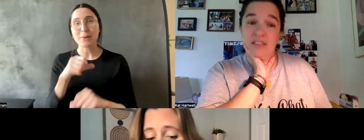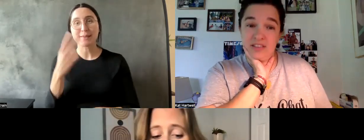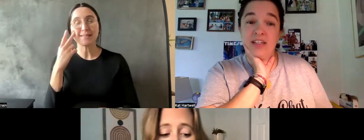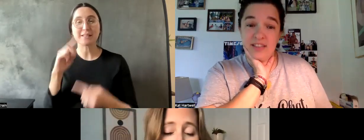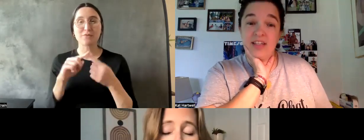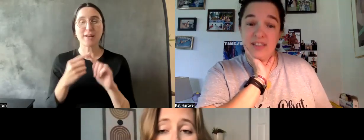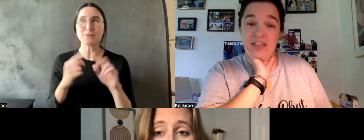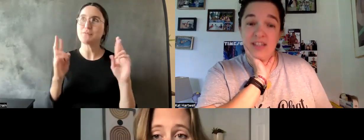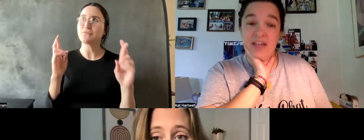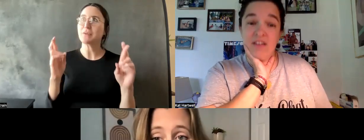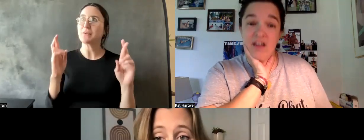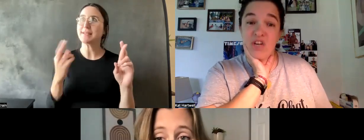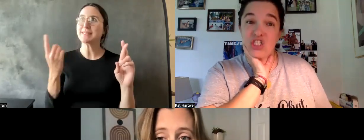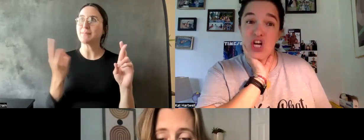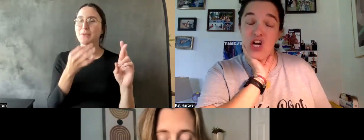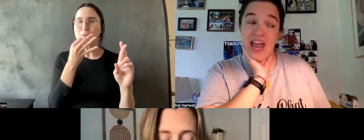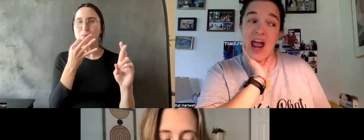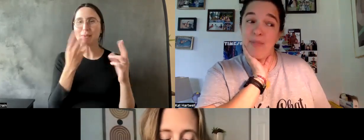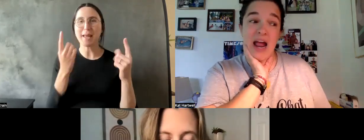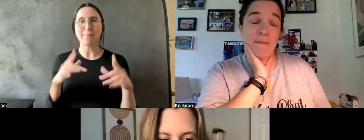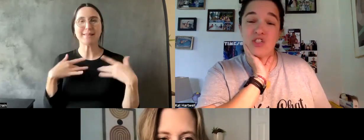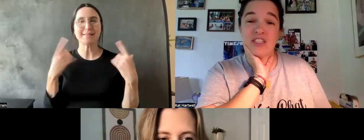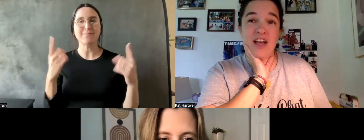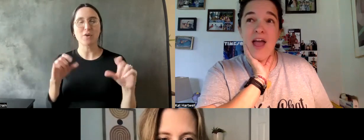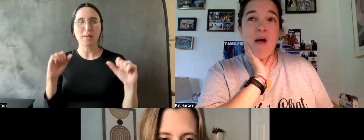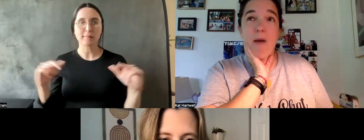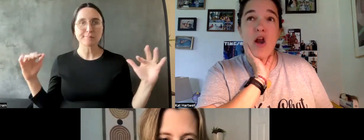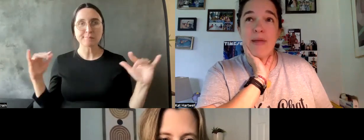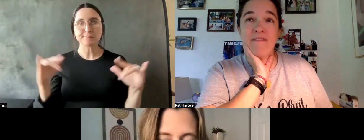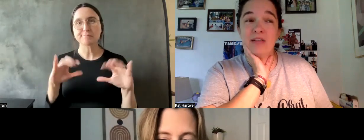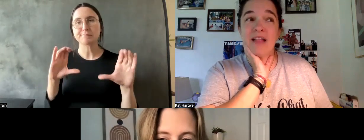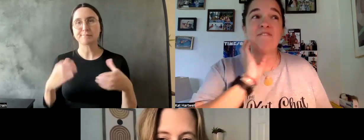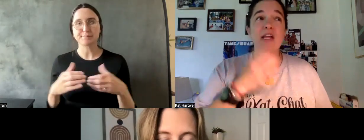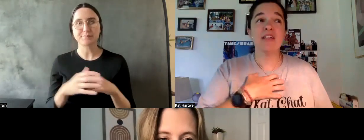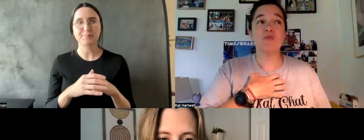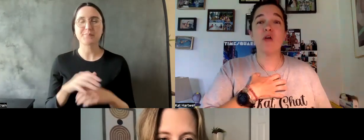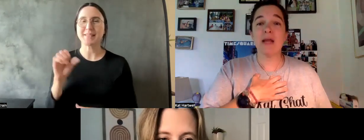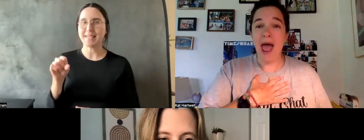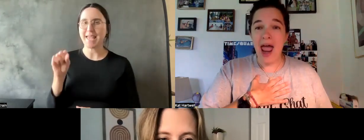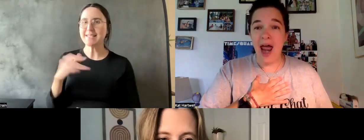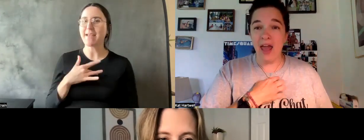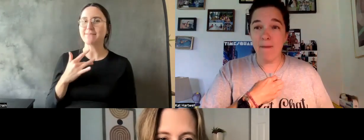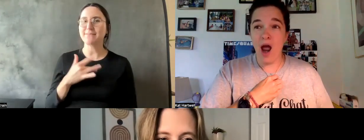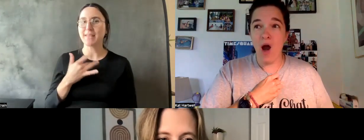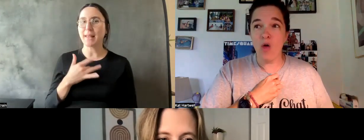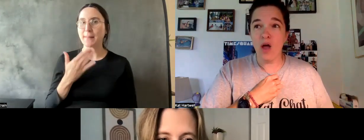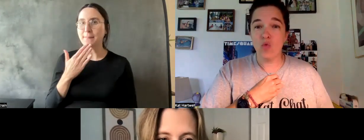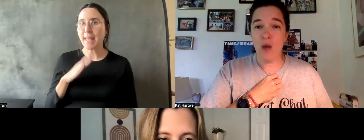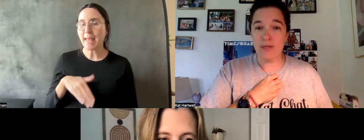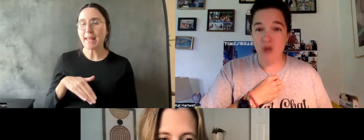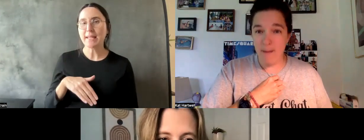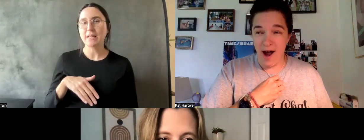that something gets on the calendar For soon. sure. Yeah. It should part of me it feels really bad